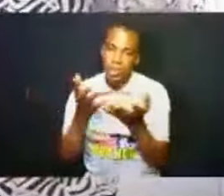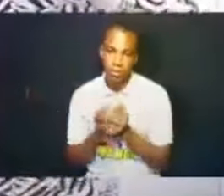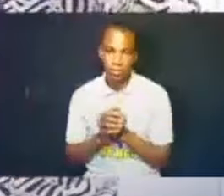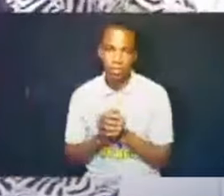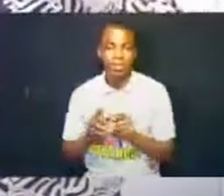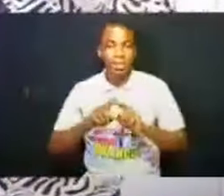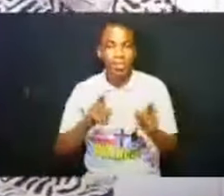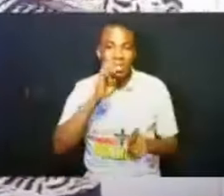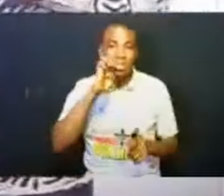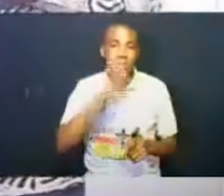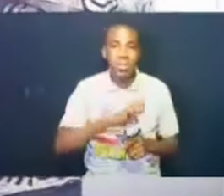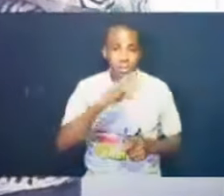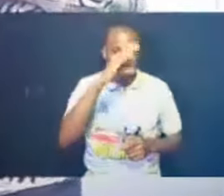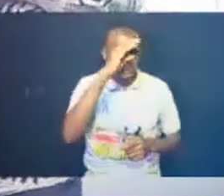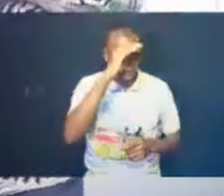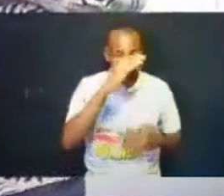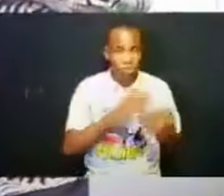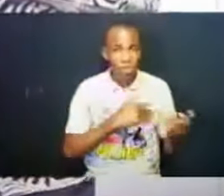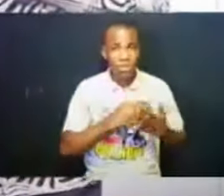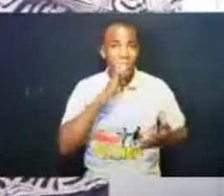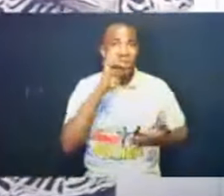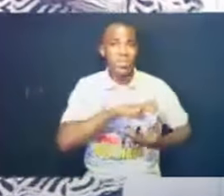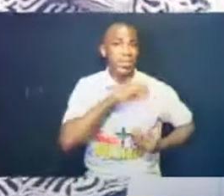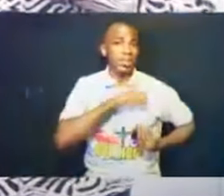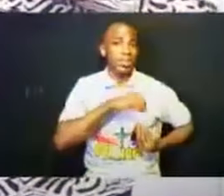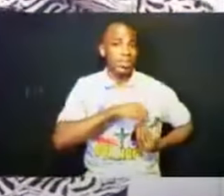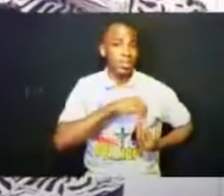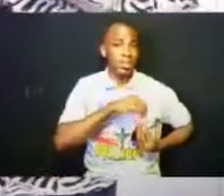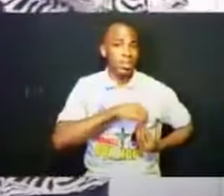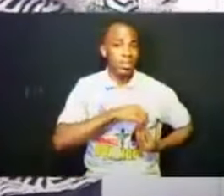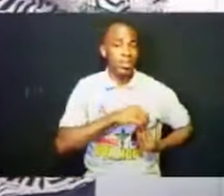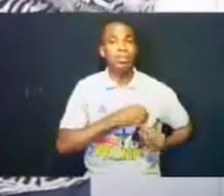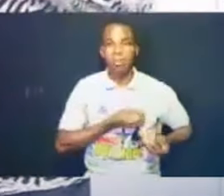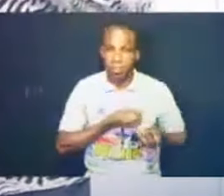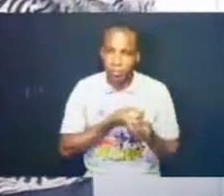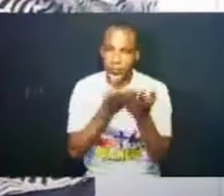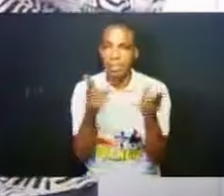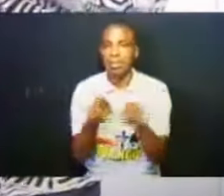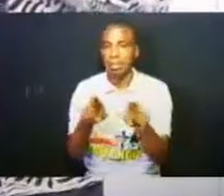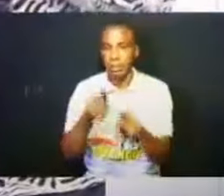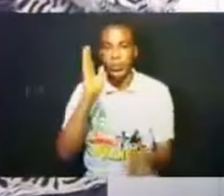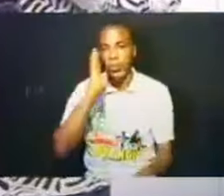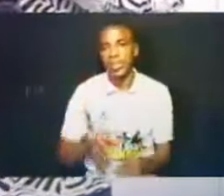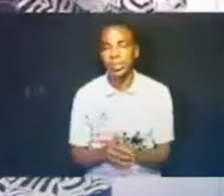And an evil man brings evil things out of the evil stored up in him.